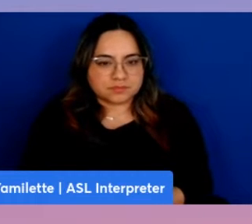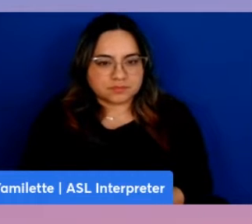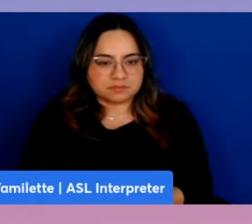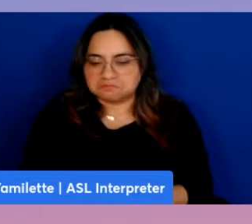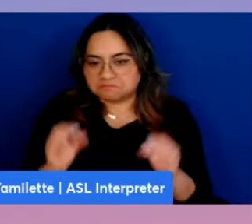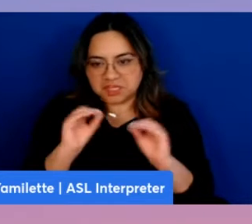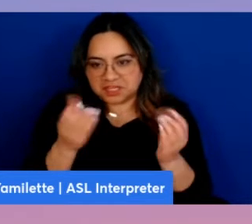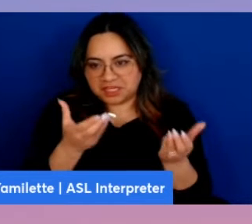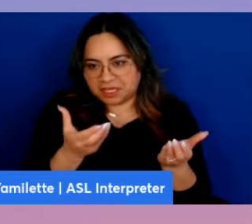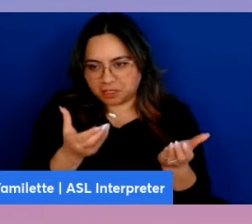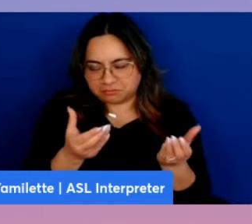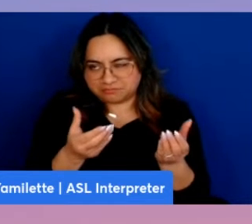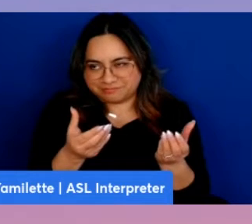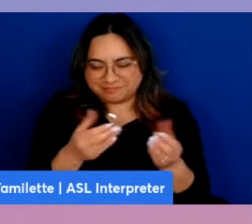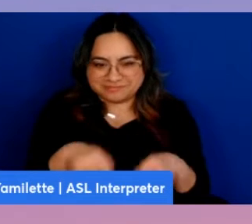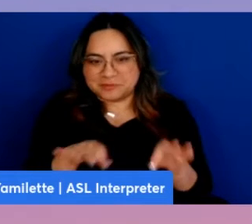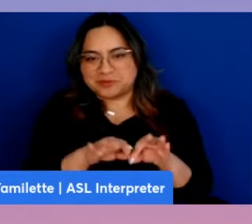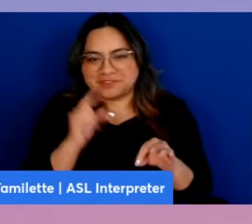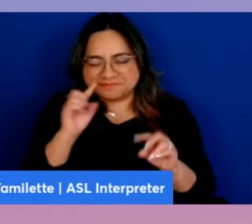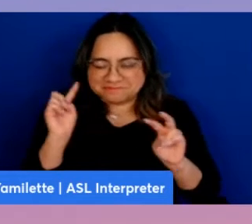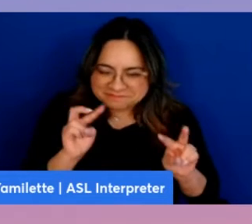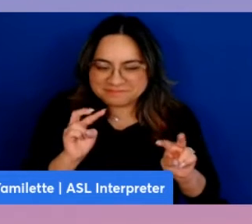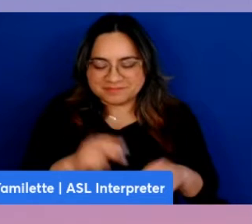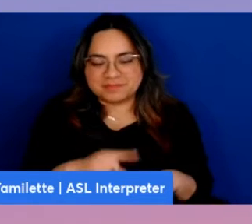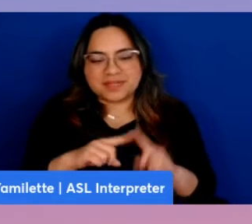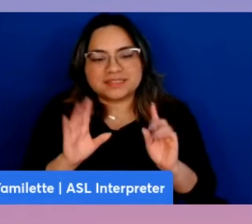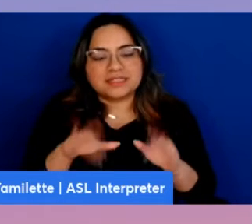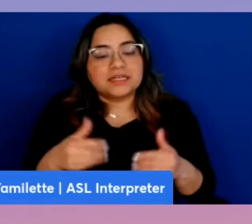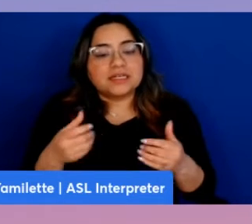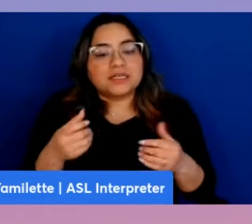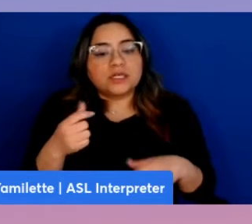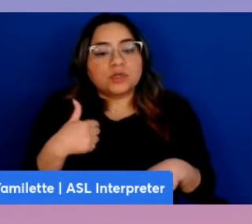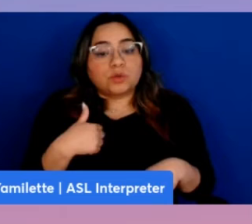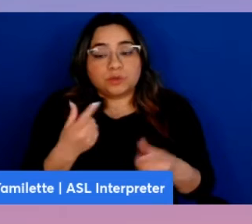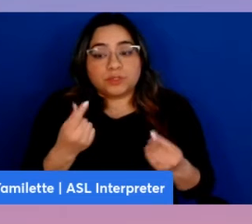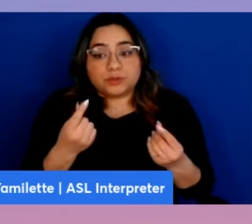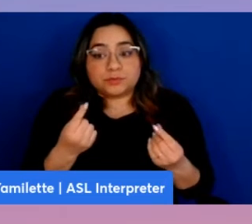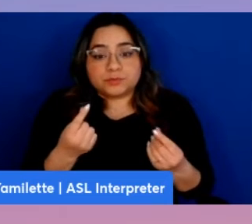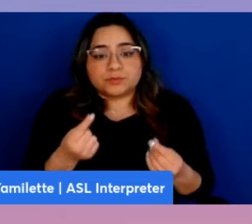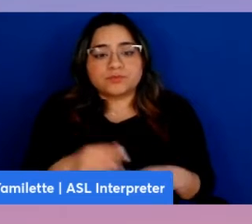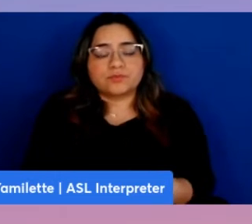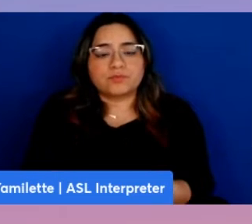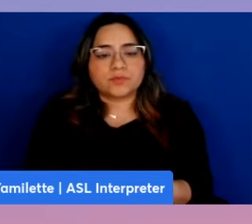to see. So we are also gonna use